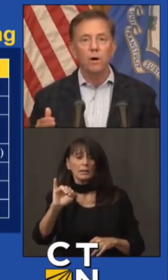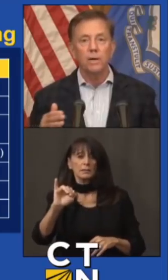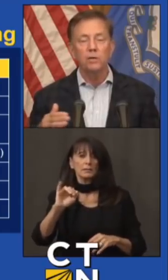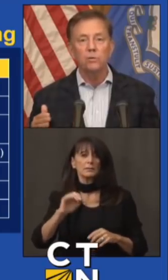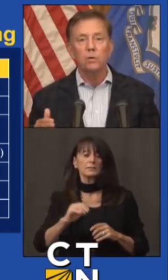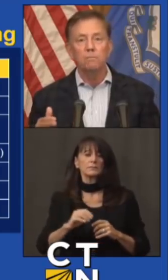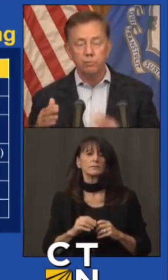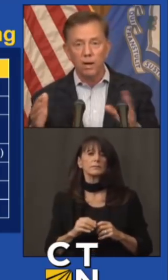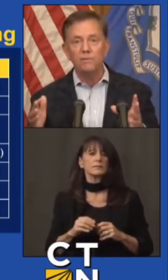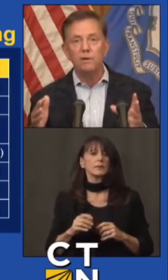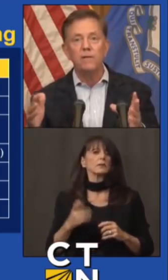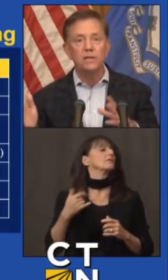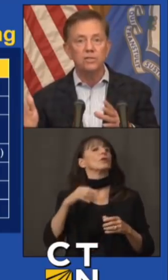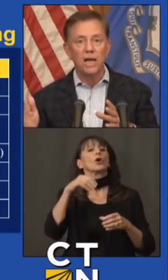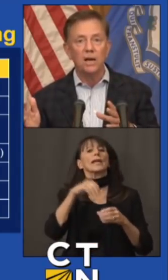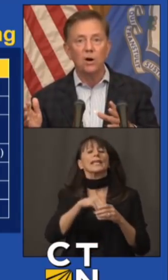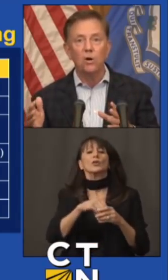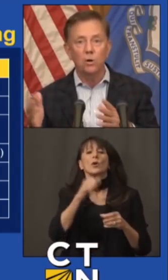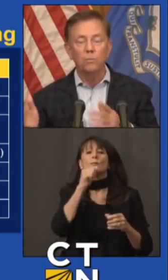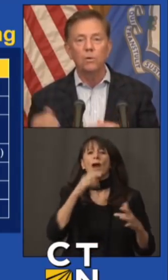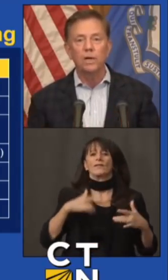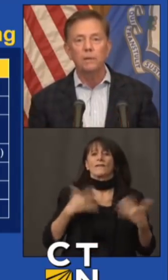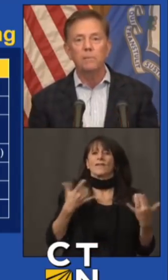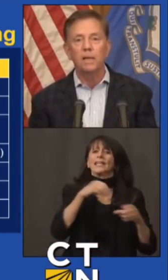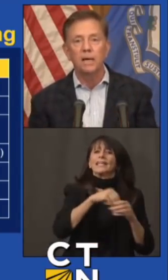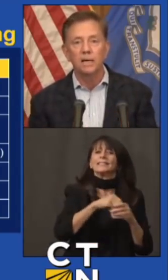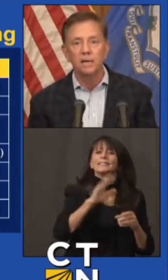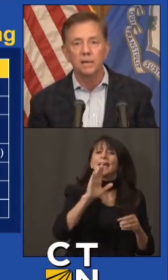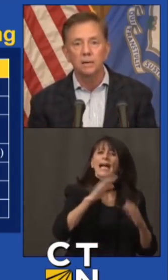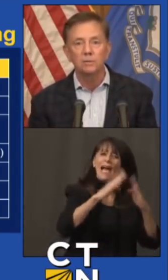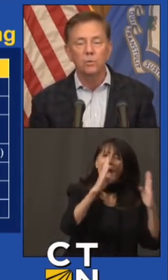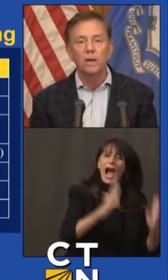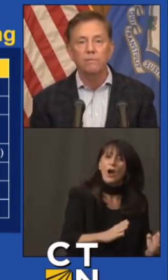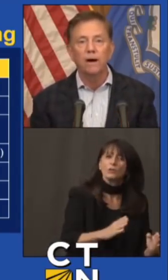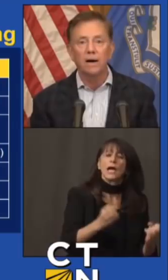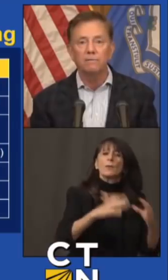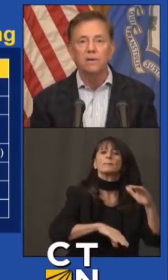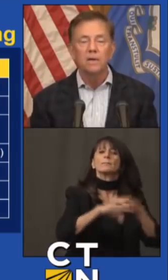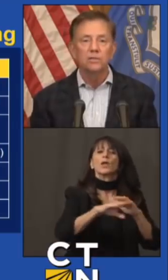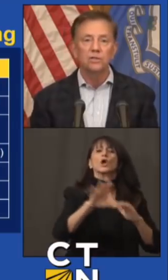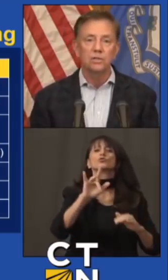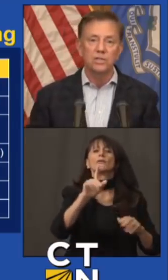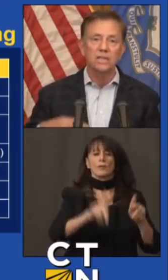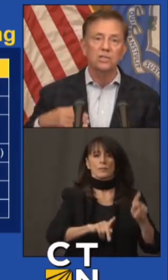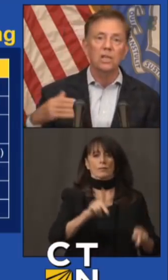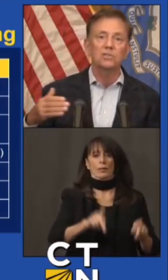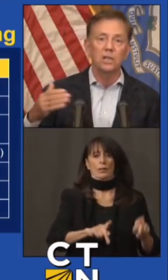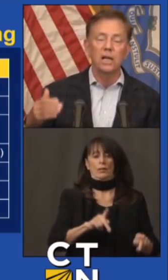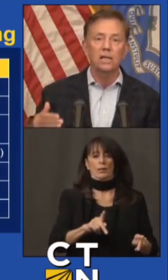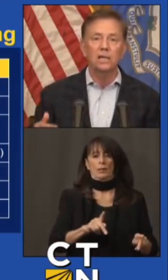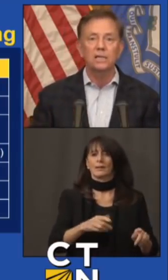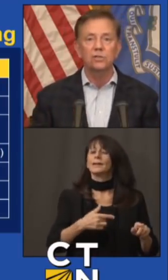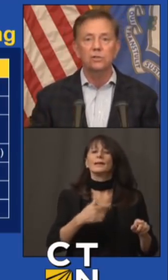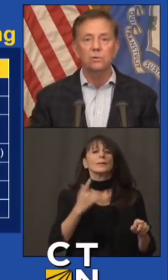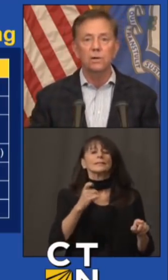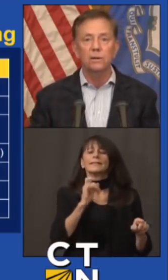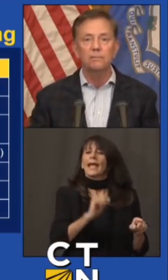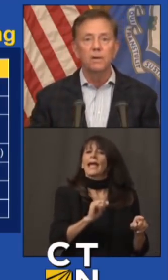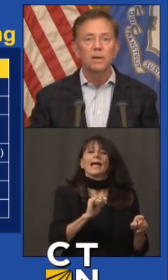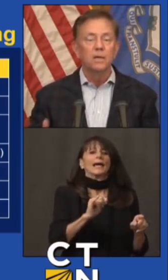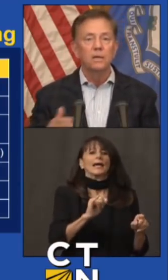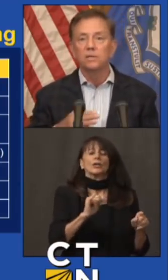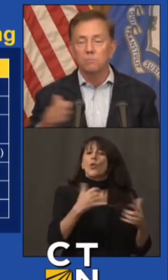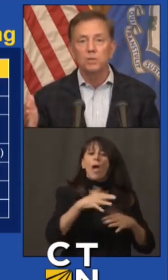for our indoor private events at a home, we're keeping that at 25, just because that's less likely